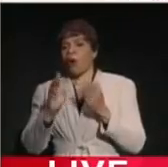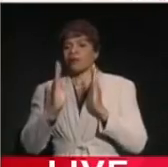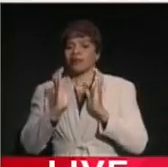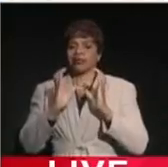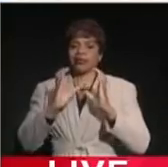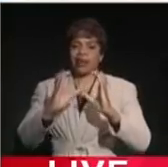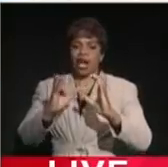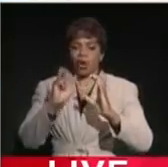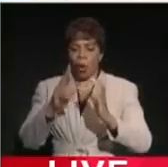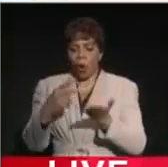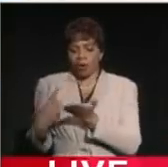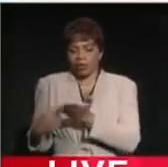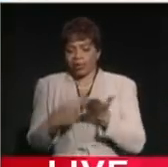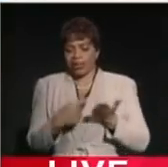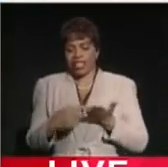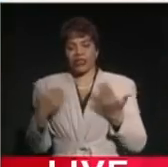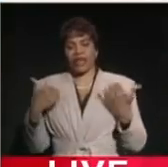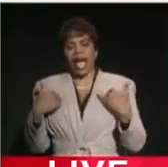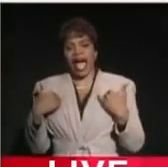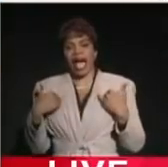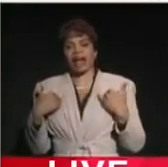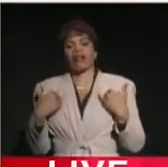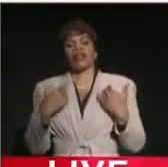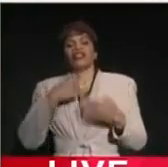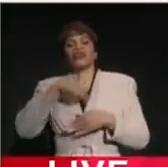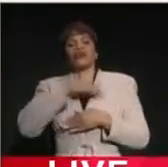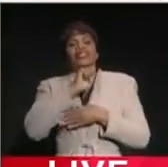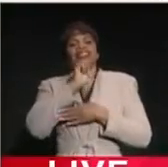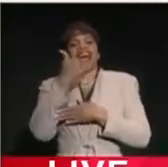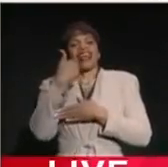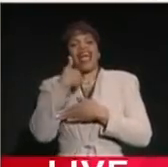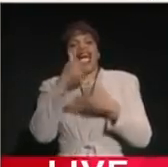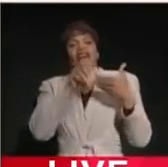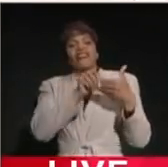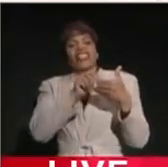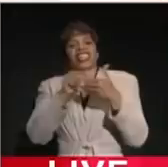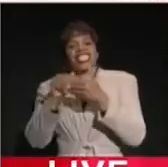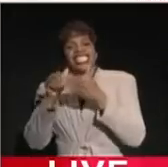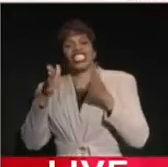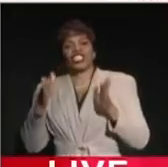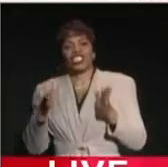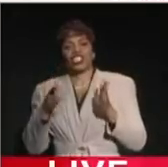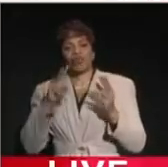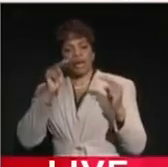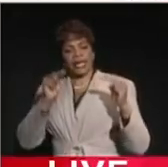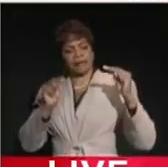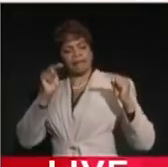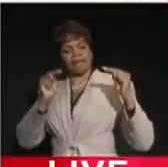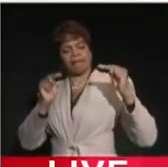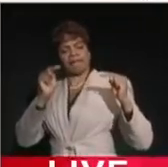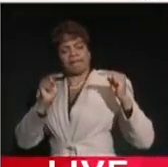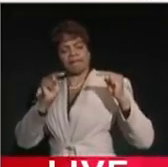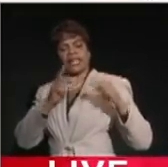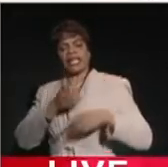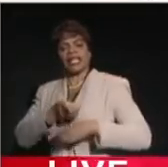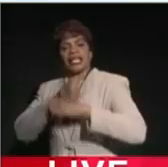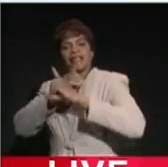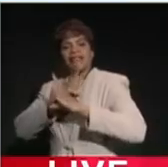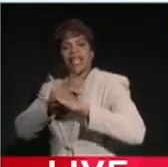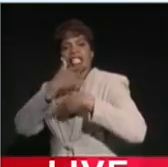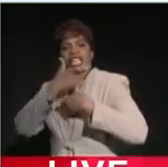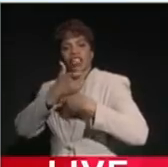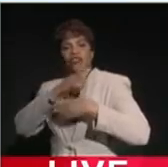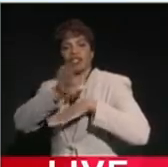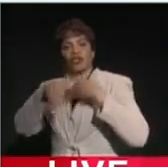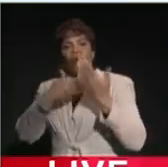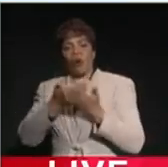discussion like this. We don't punch at our weight. We don't have the leadership at the table, eye to eye, defending the interests of all